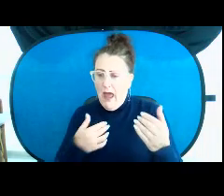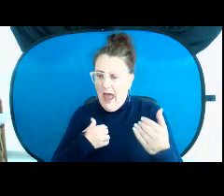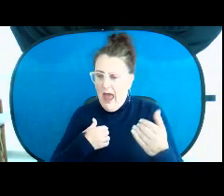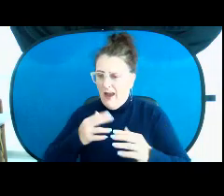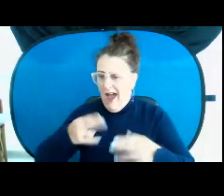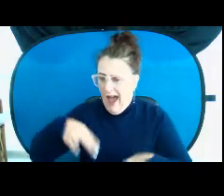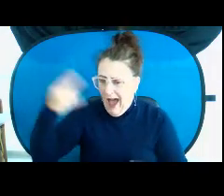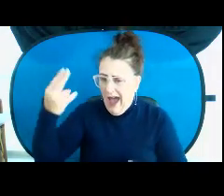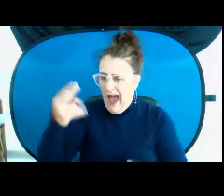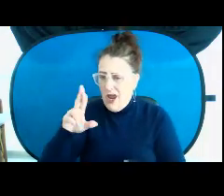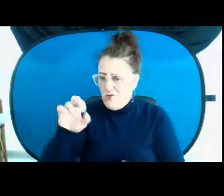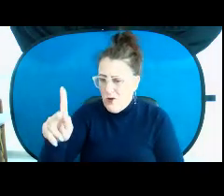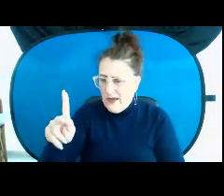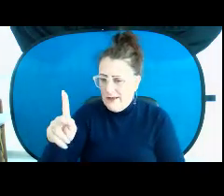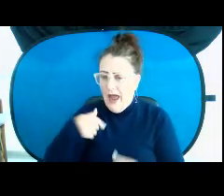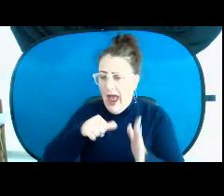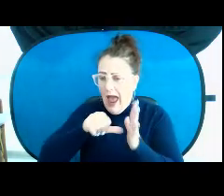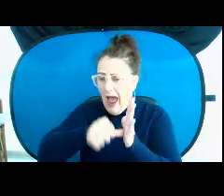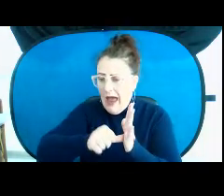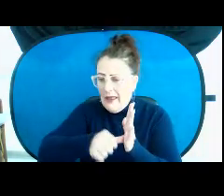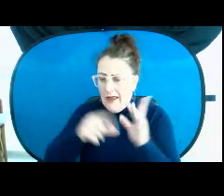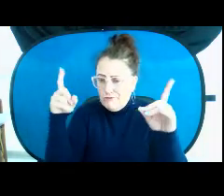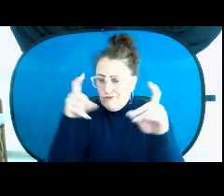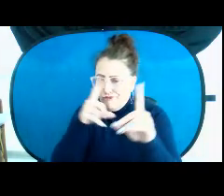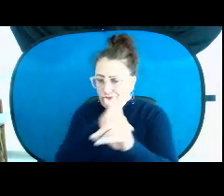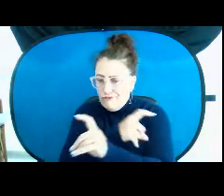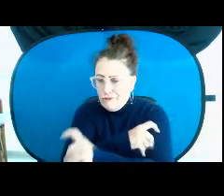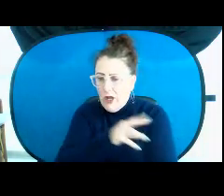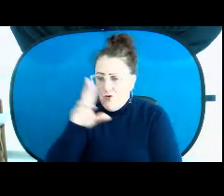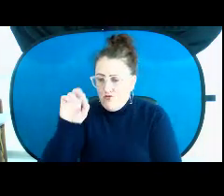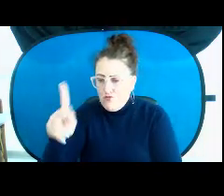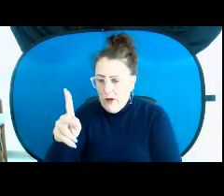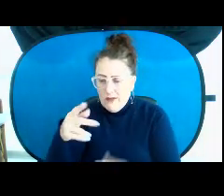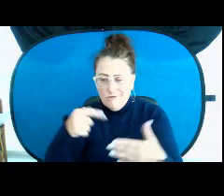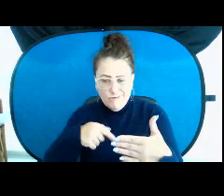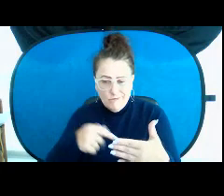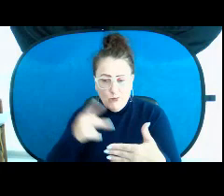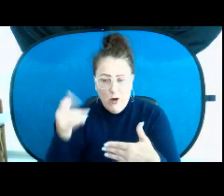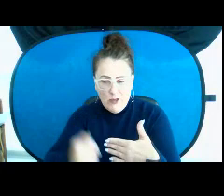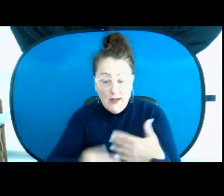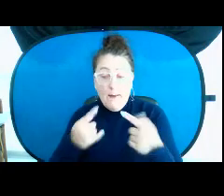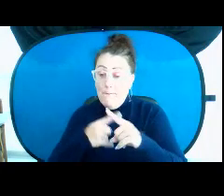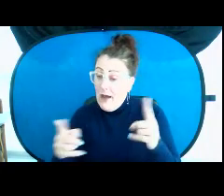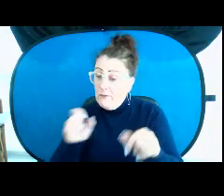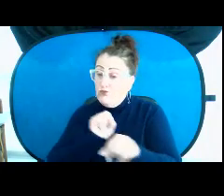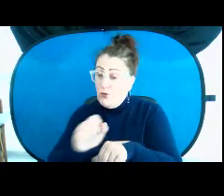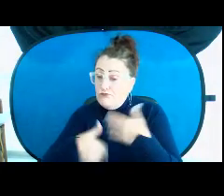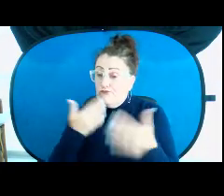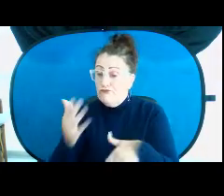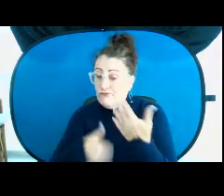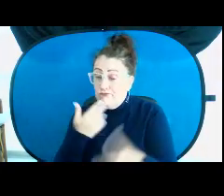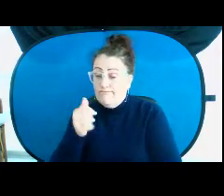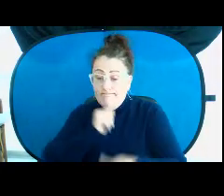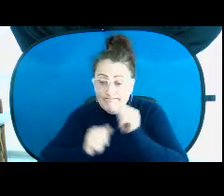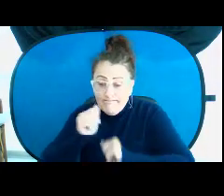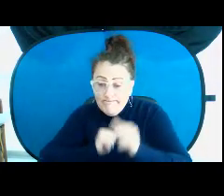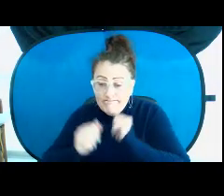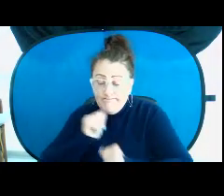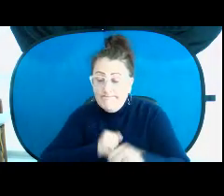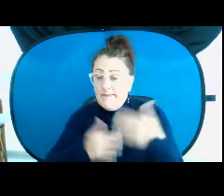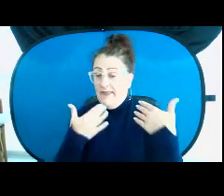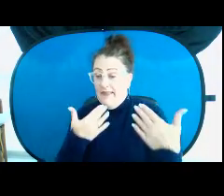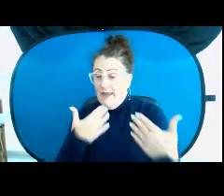had highlighted the complex and the multiple risks on several projects, but we were able to work through them thanks to just